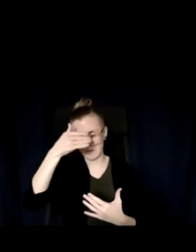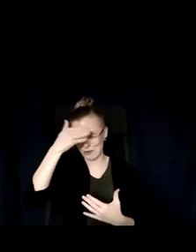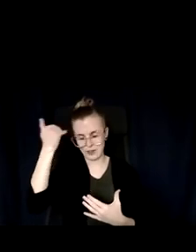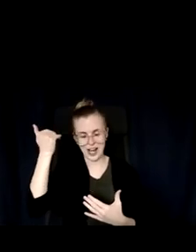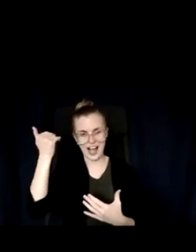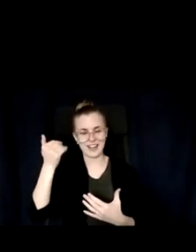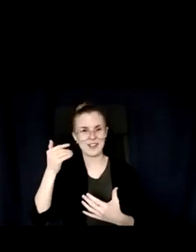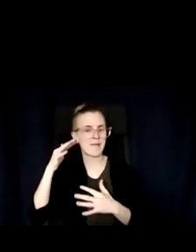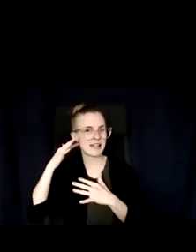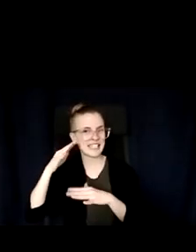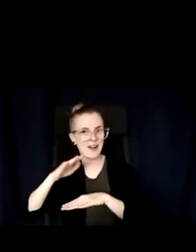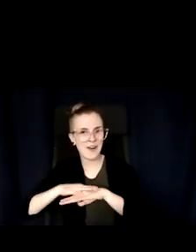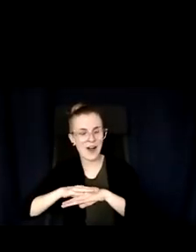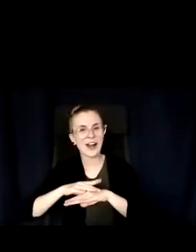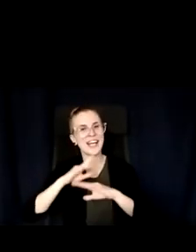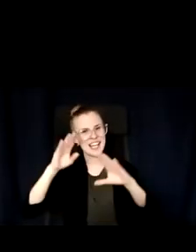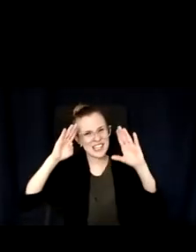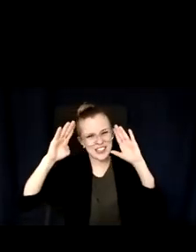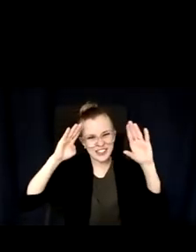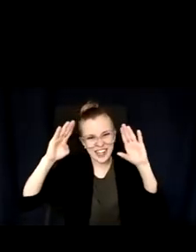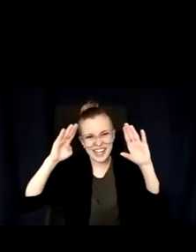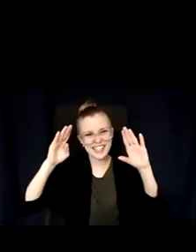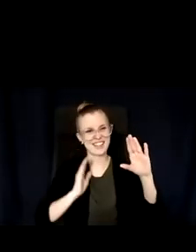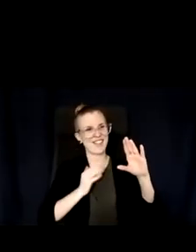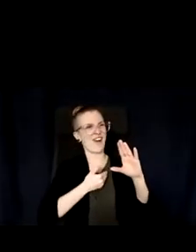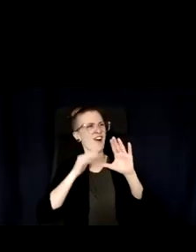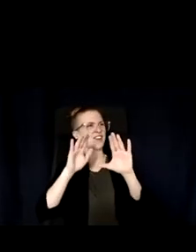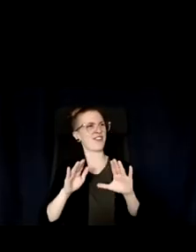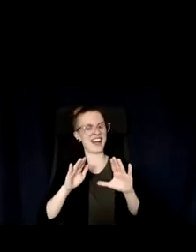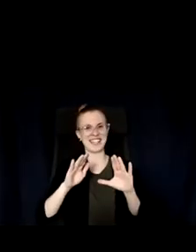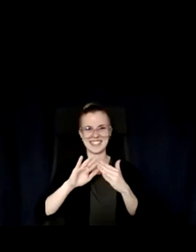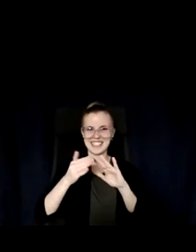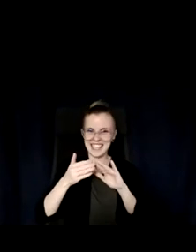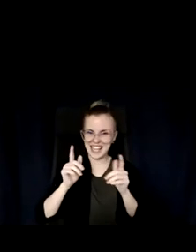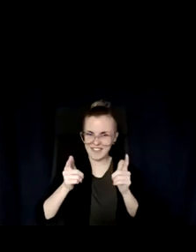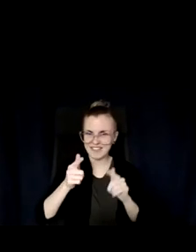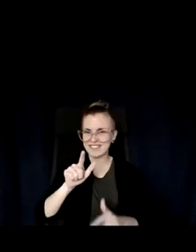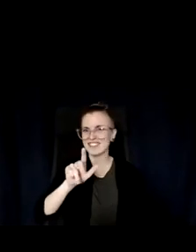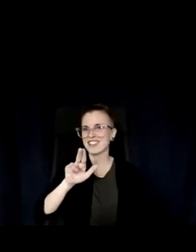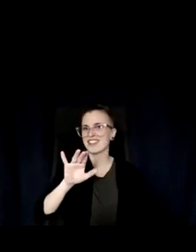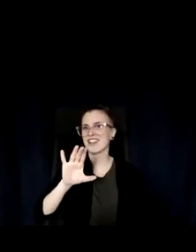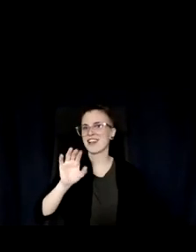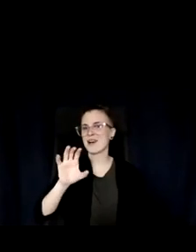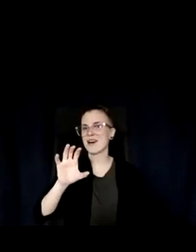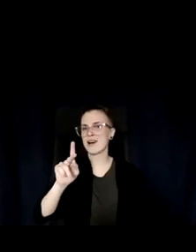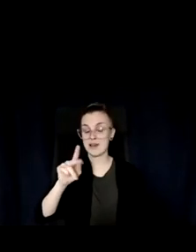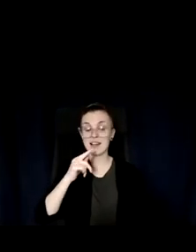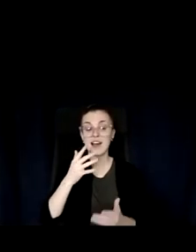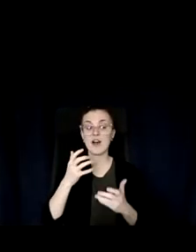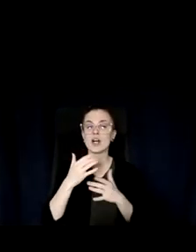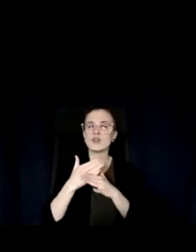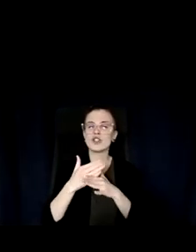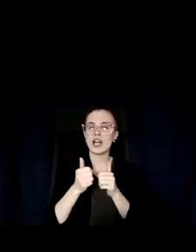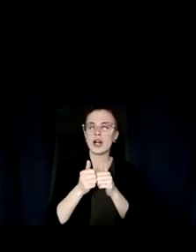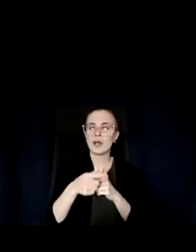greetings on behalf of our great city of Lubbock. And I would like to share with you one of our